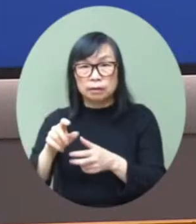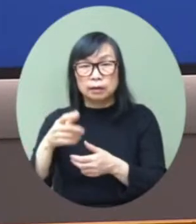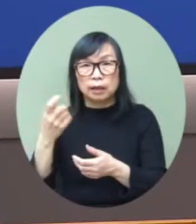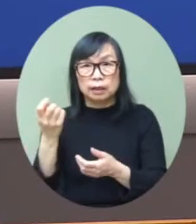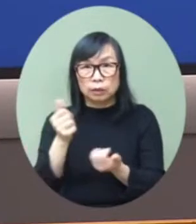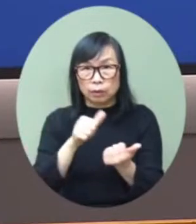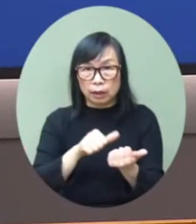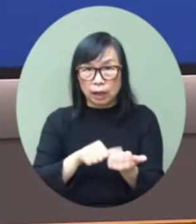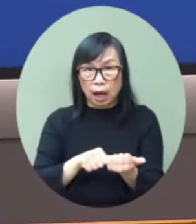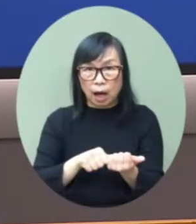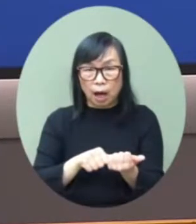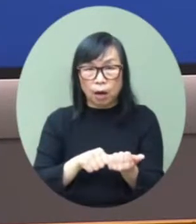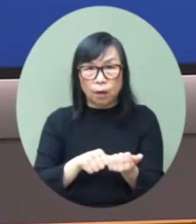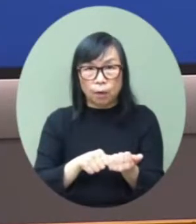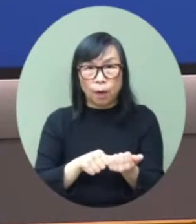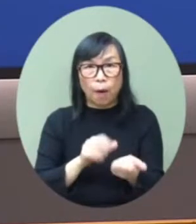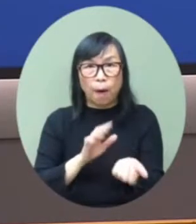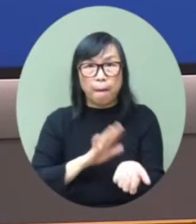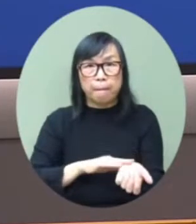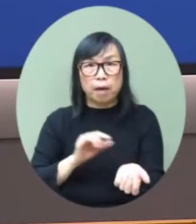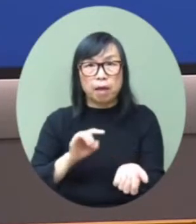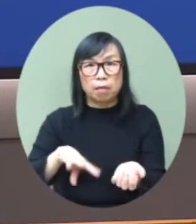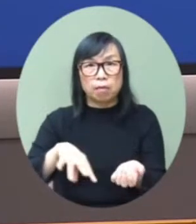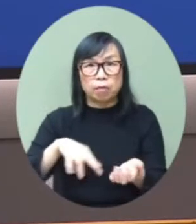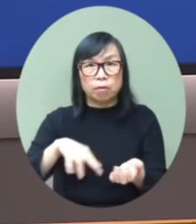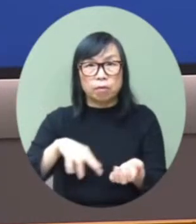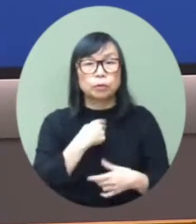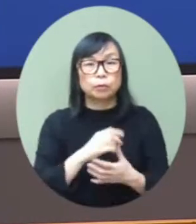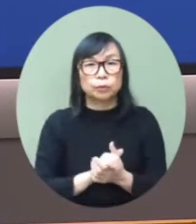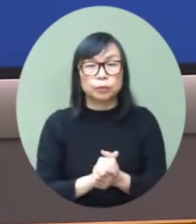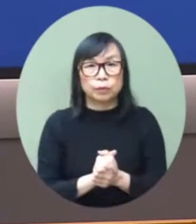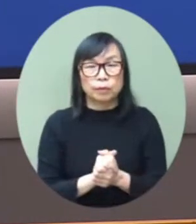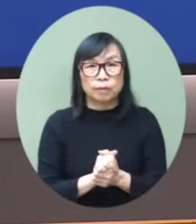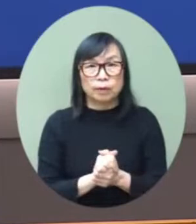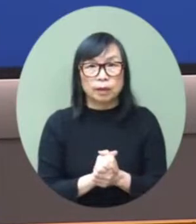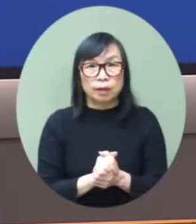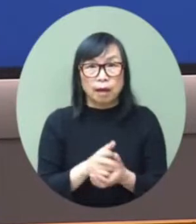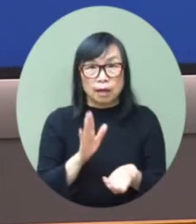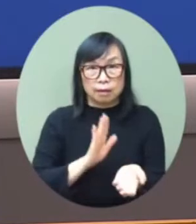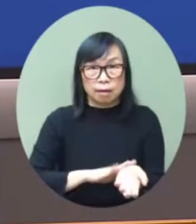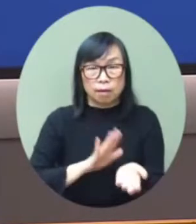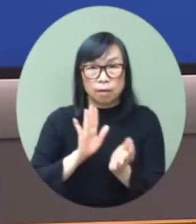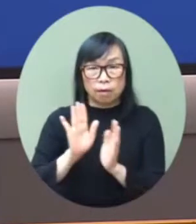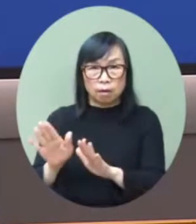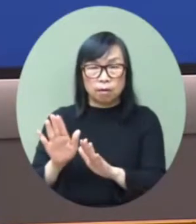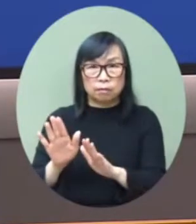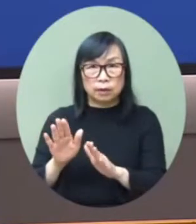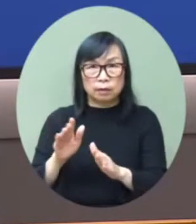and early treatment. For early identification, we rely on testing.